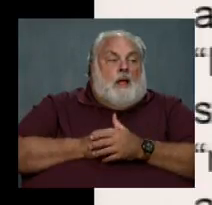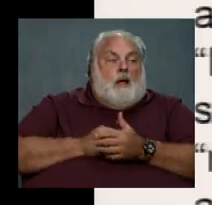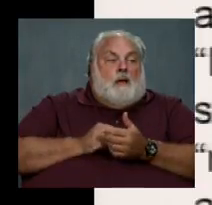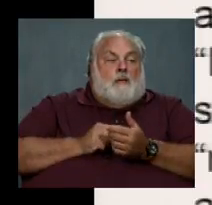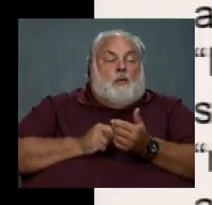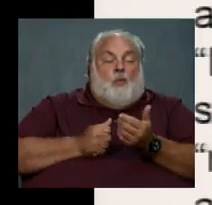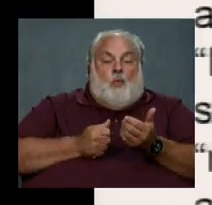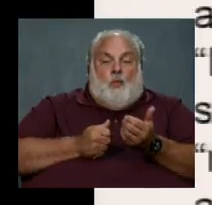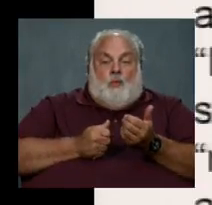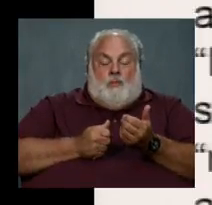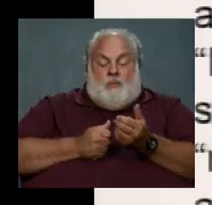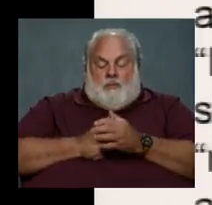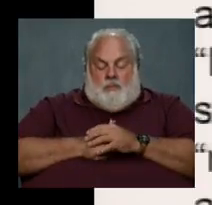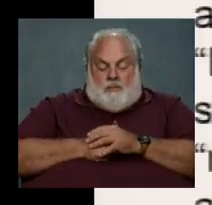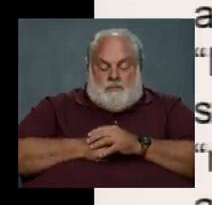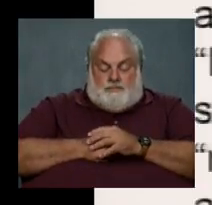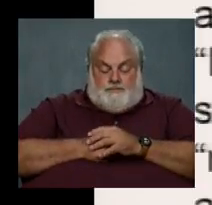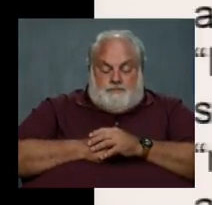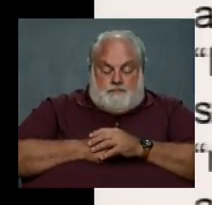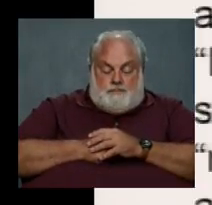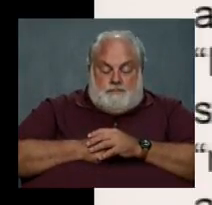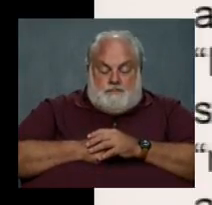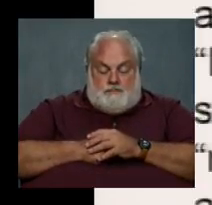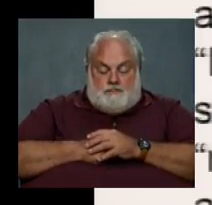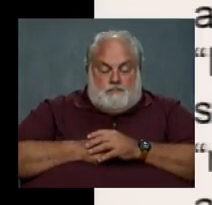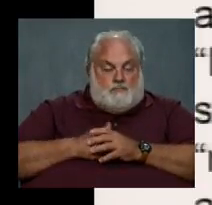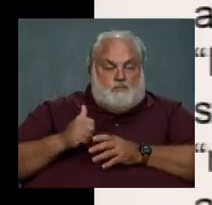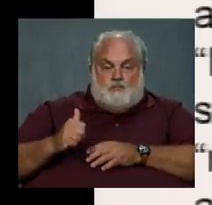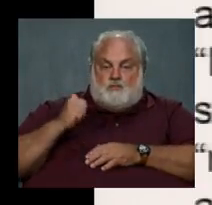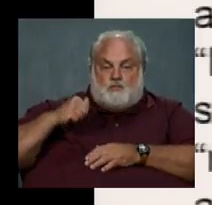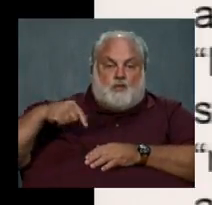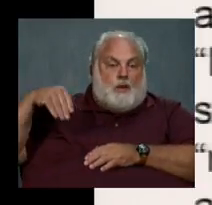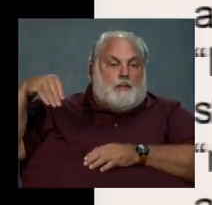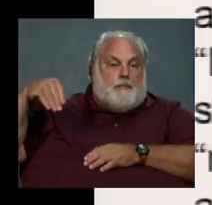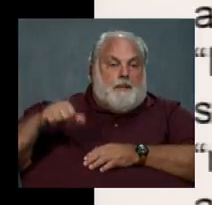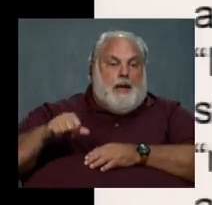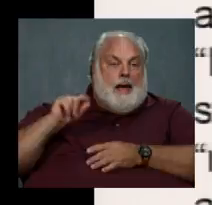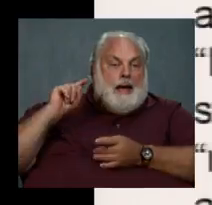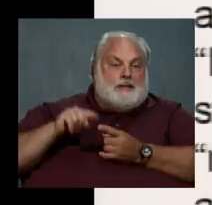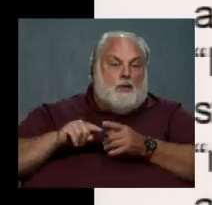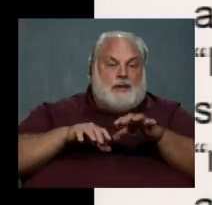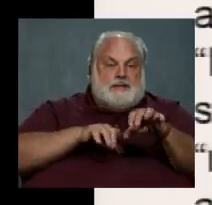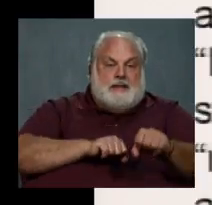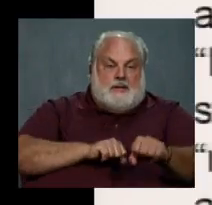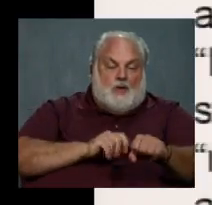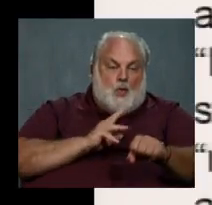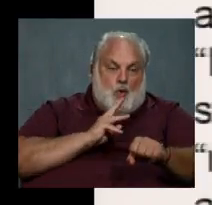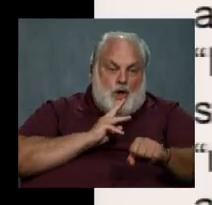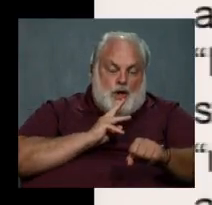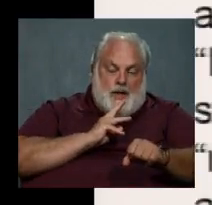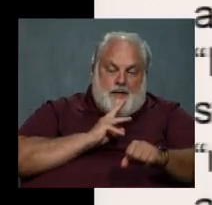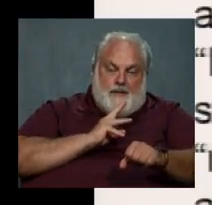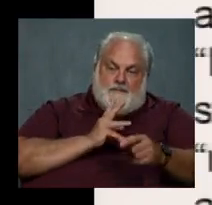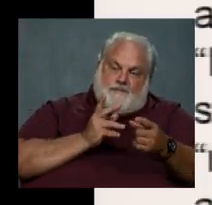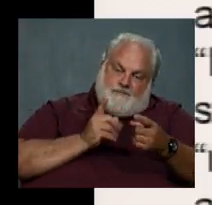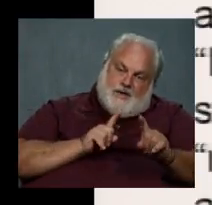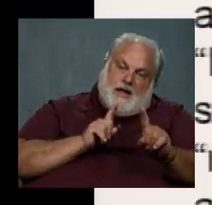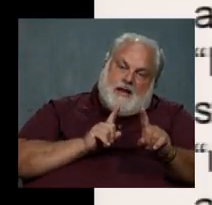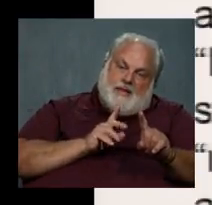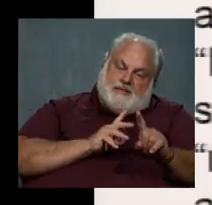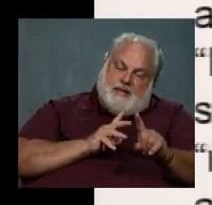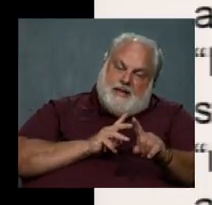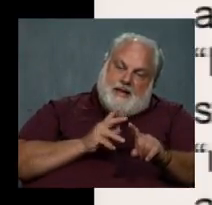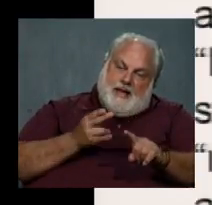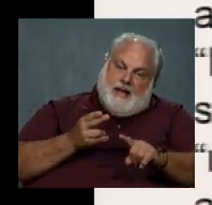look, we won't pay until we take out water out of the pool, and they said fine, and